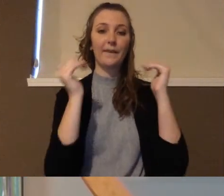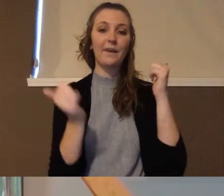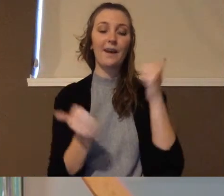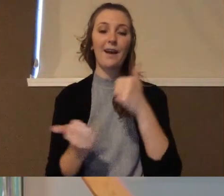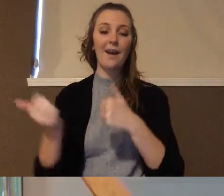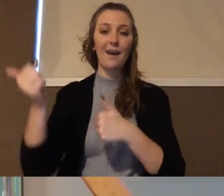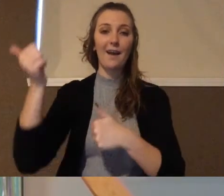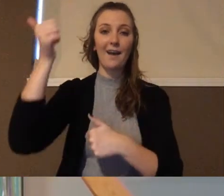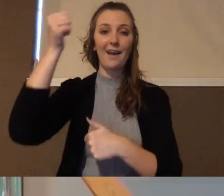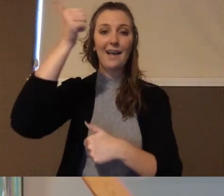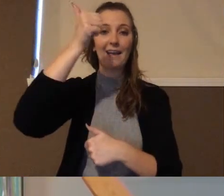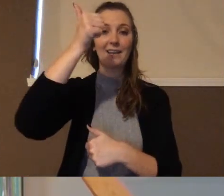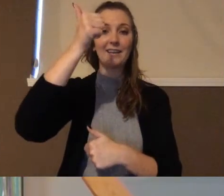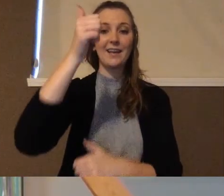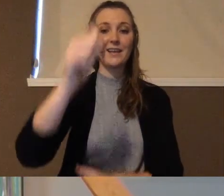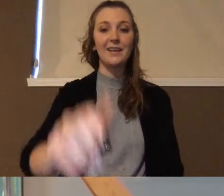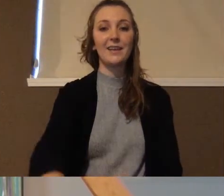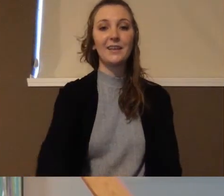the